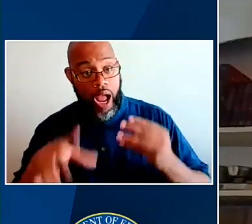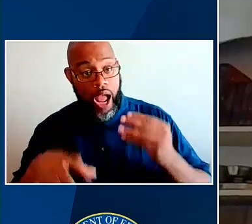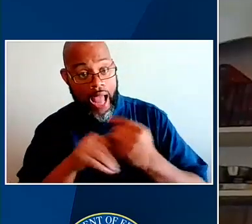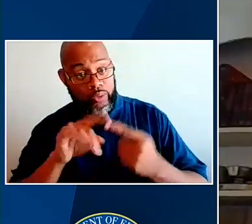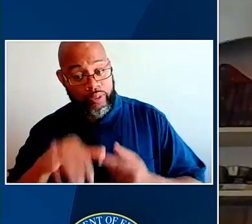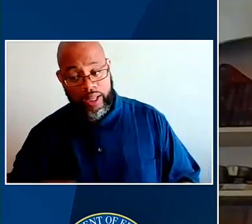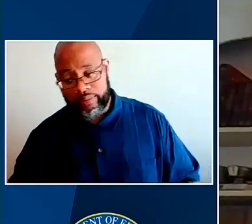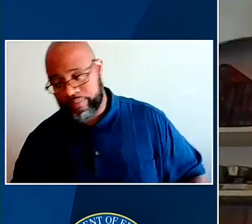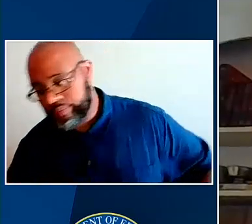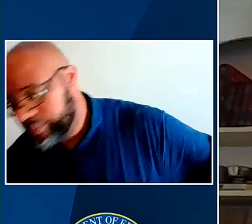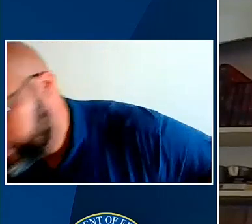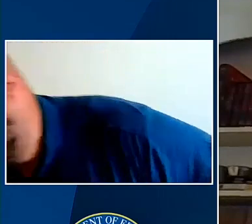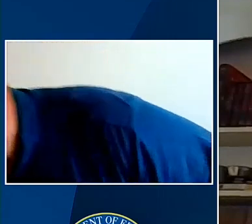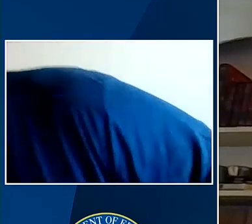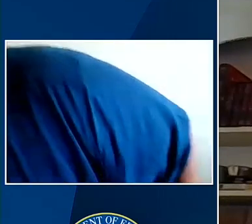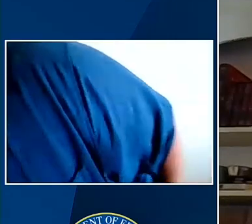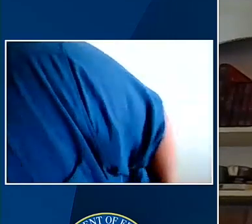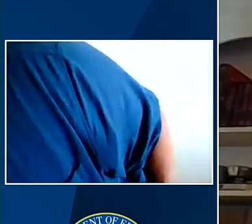discussion?